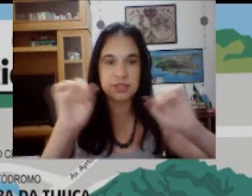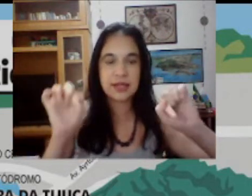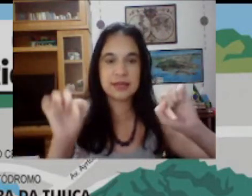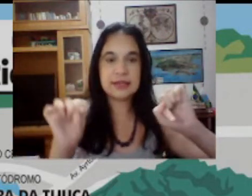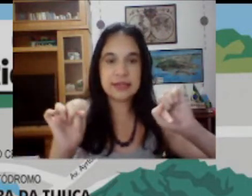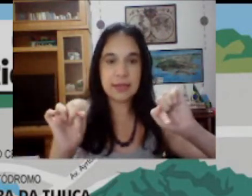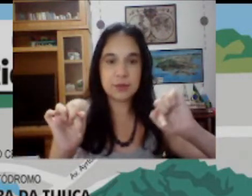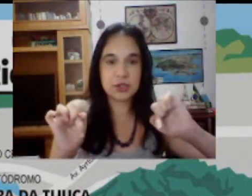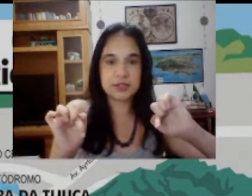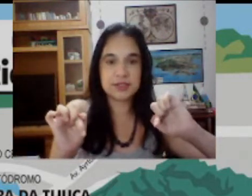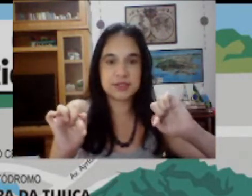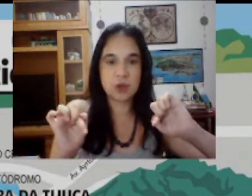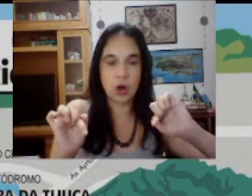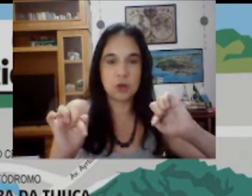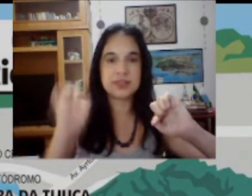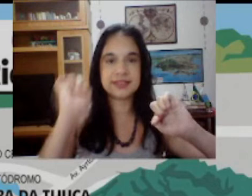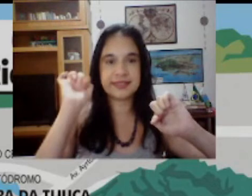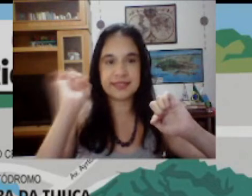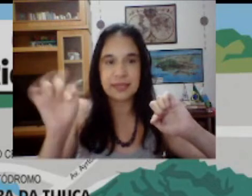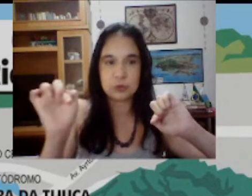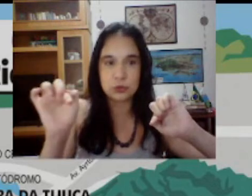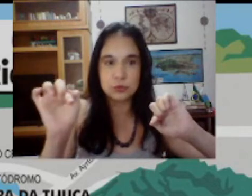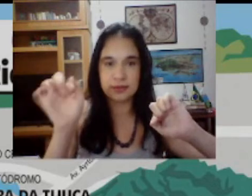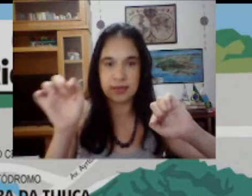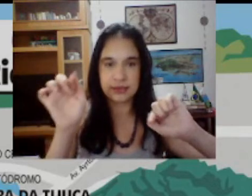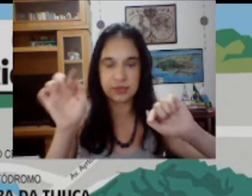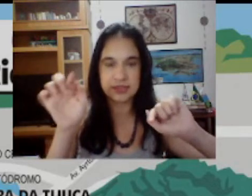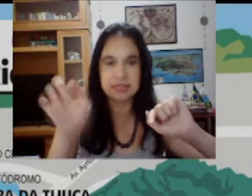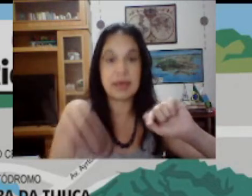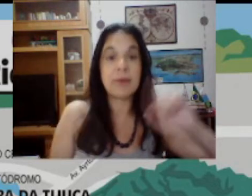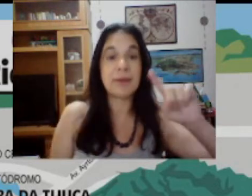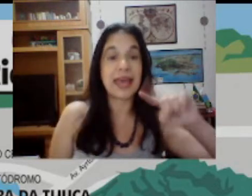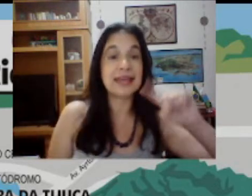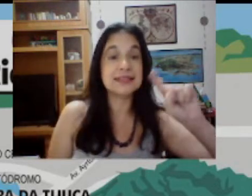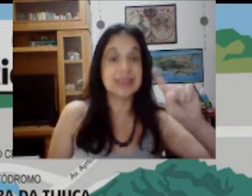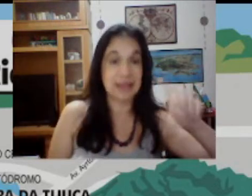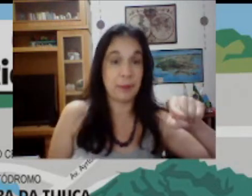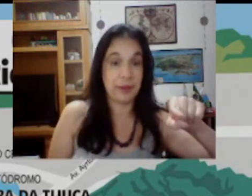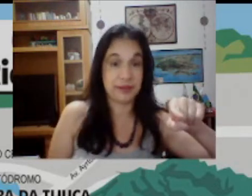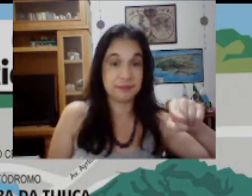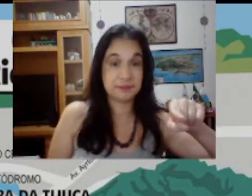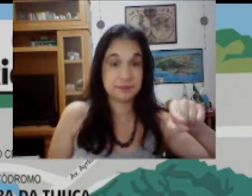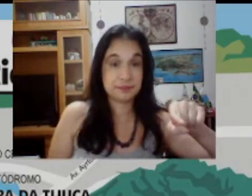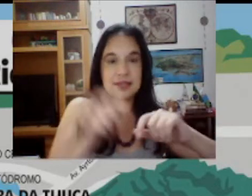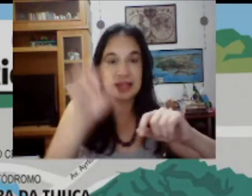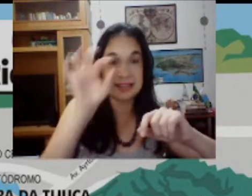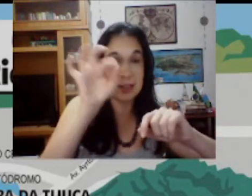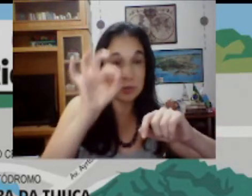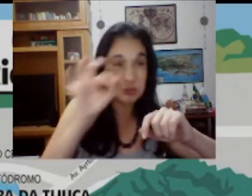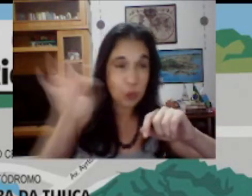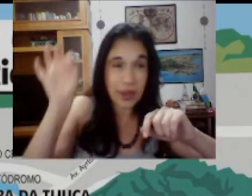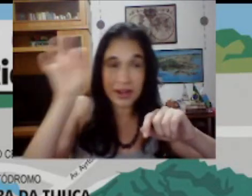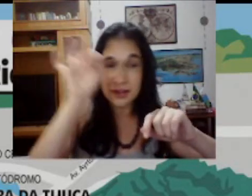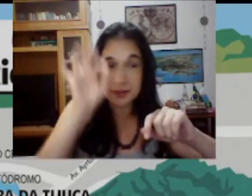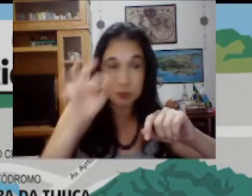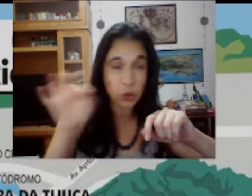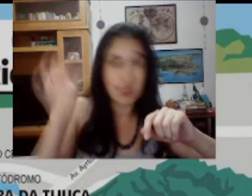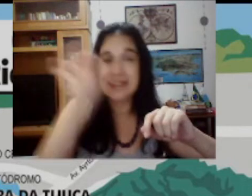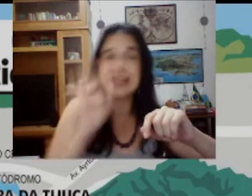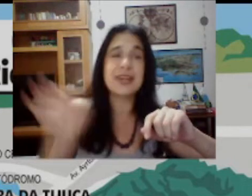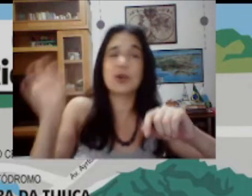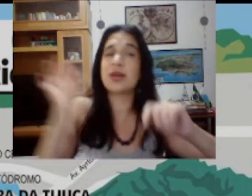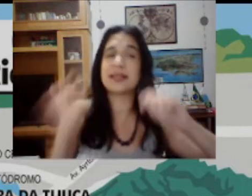around the neighborhoods called Centro, as you can see in the map, and Lapa. That little square,